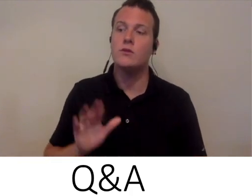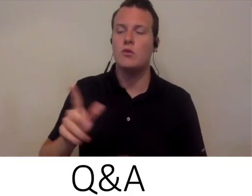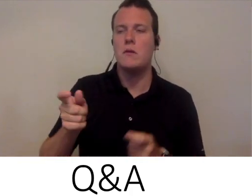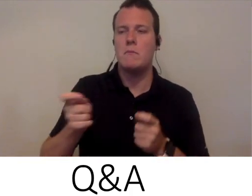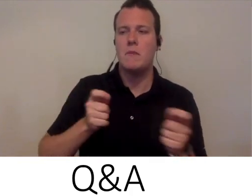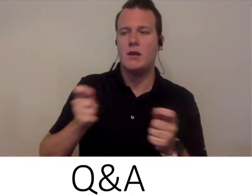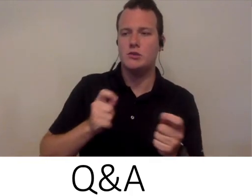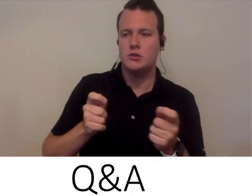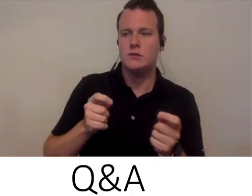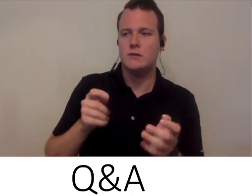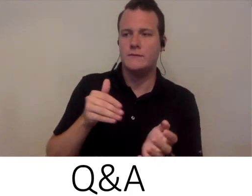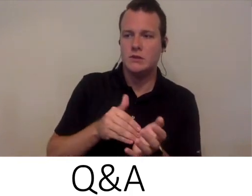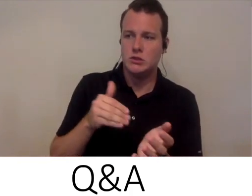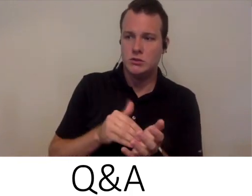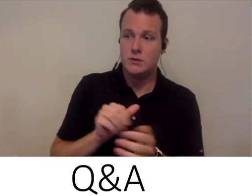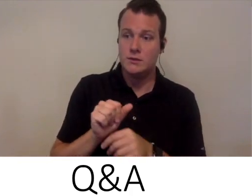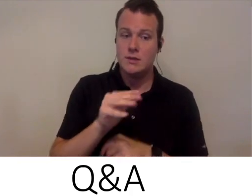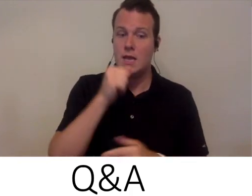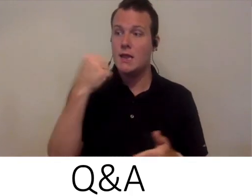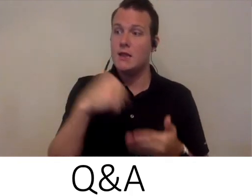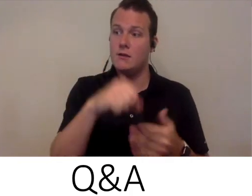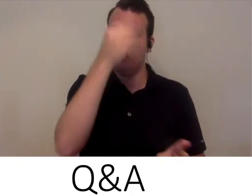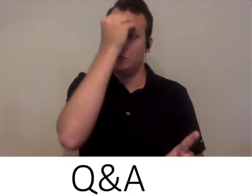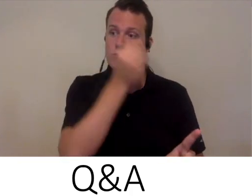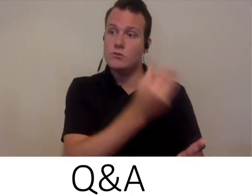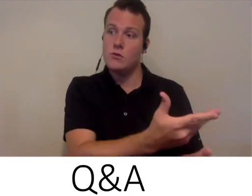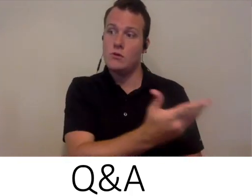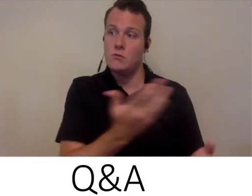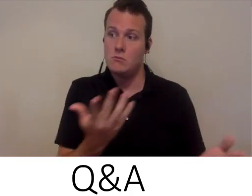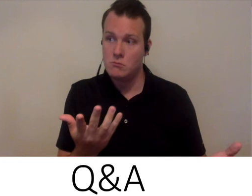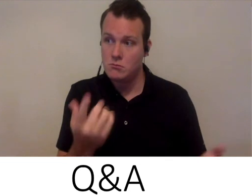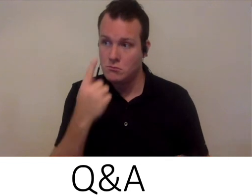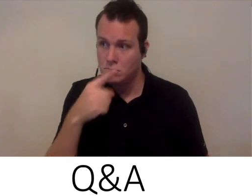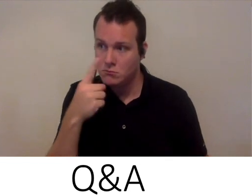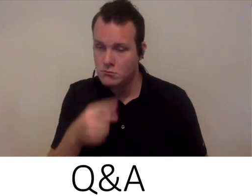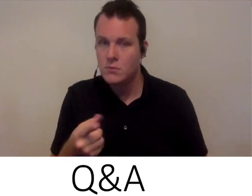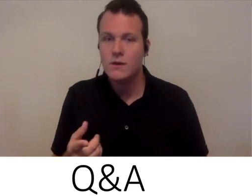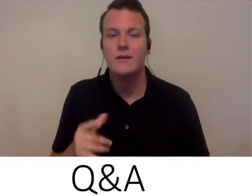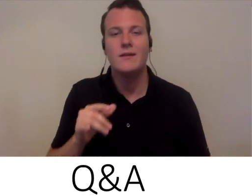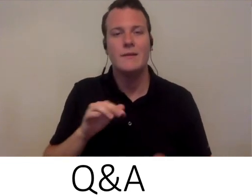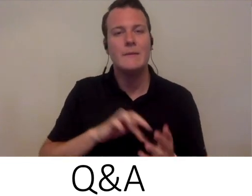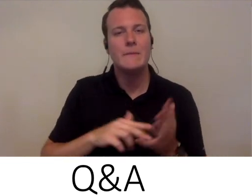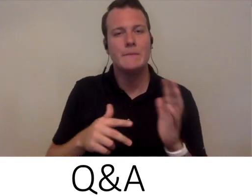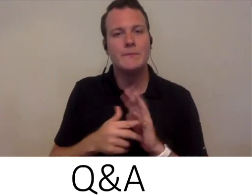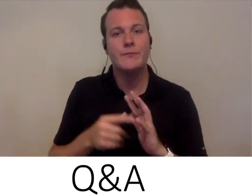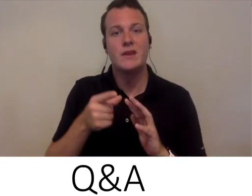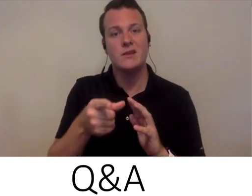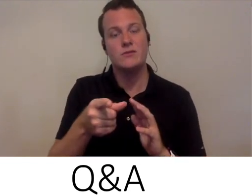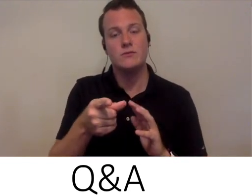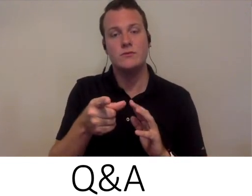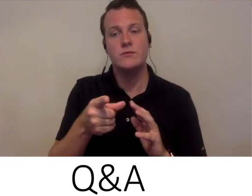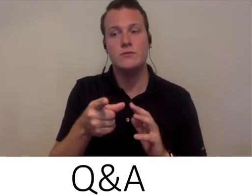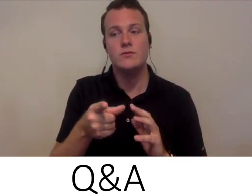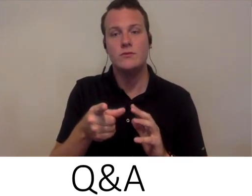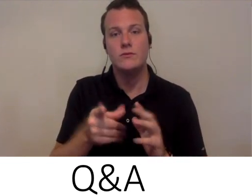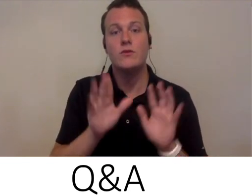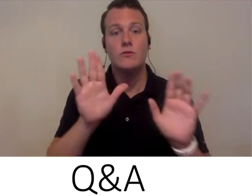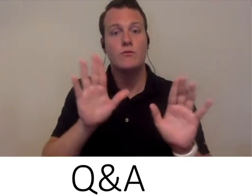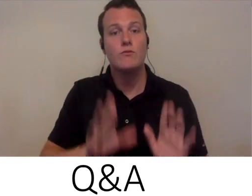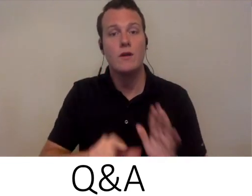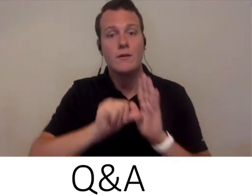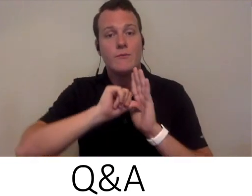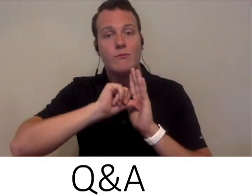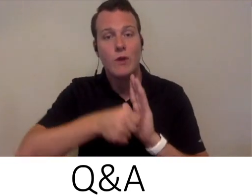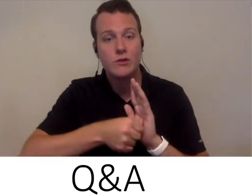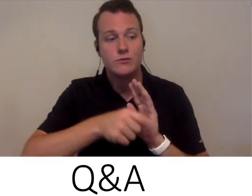physician a letter, just to let them know, because that way you make a great impression upon that physician and